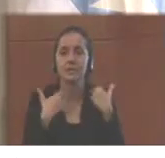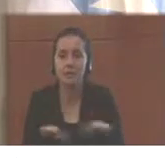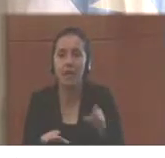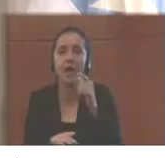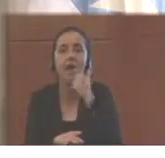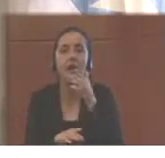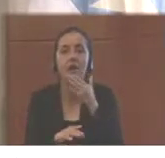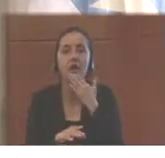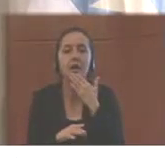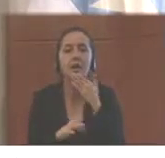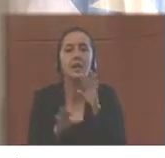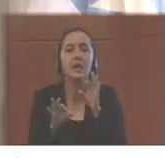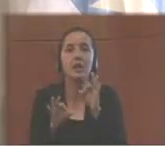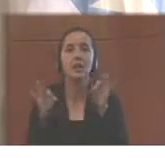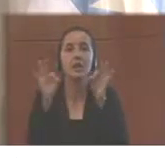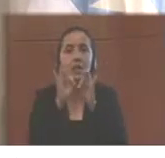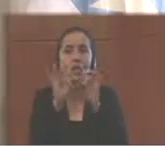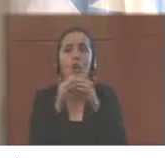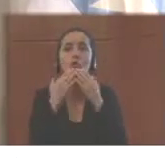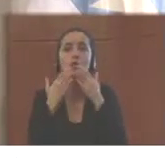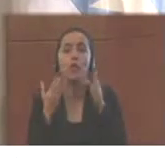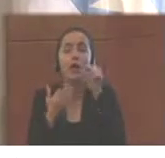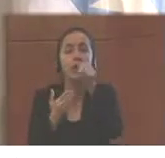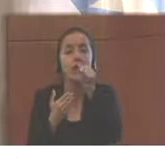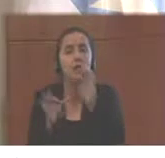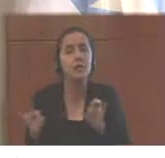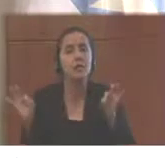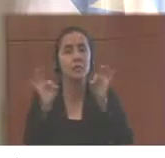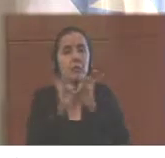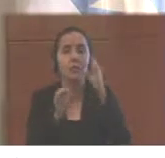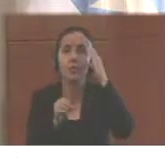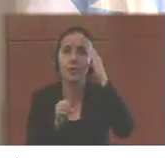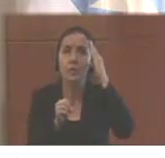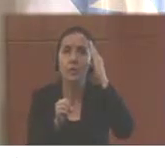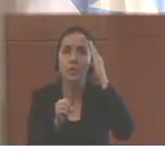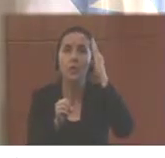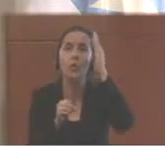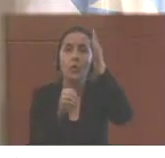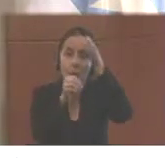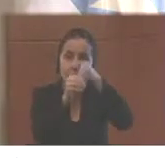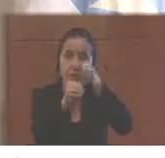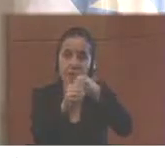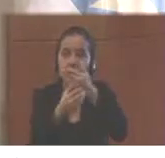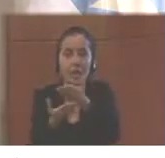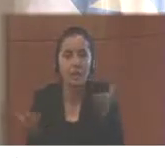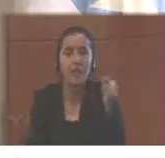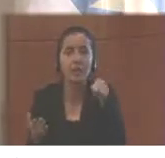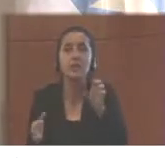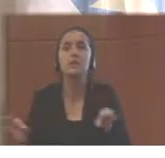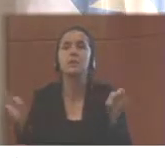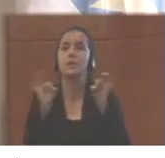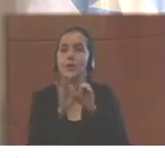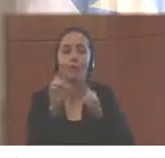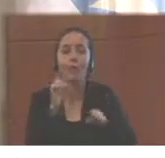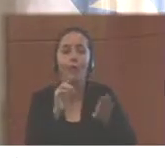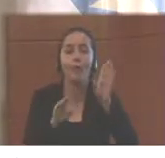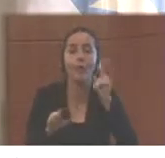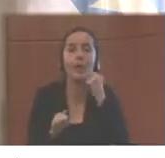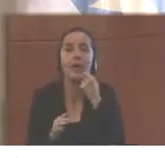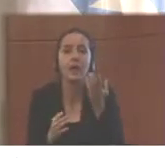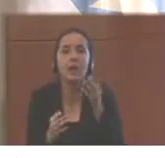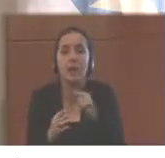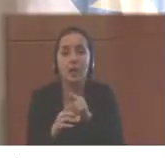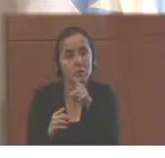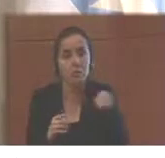meet the needs of the present without compromising the ability of future generations to meet their own